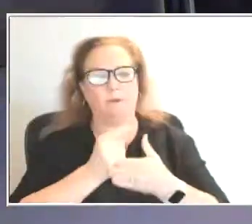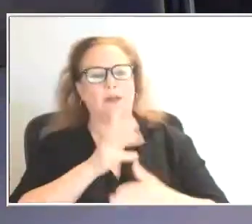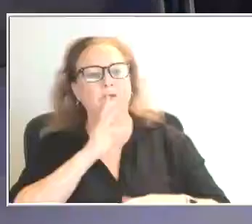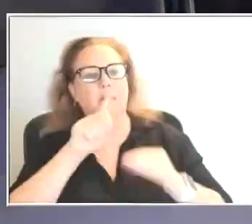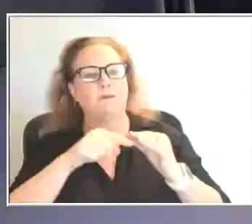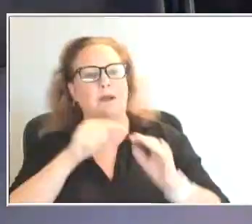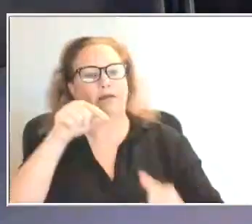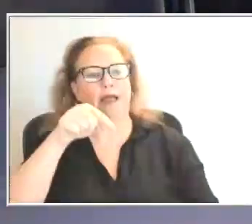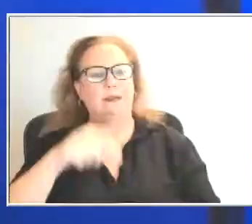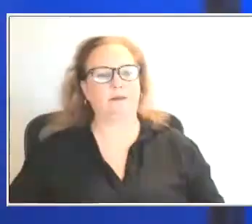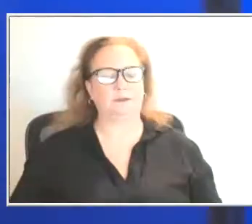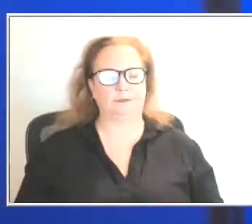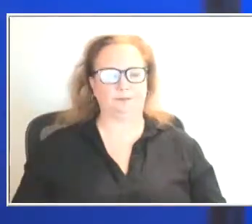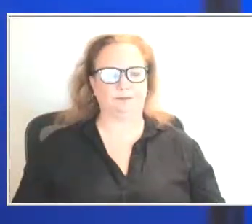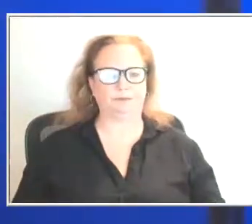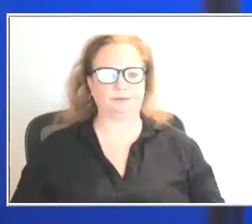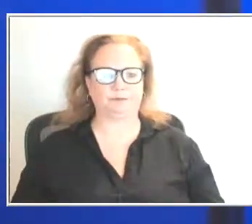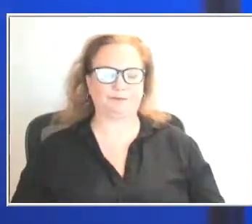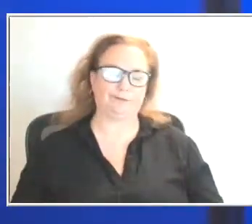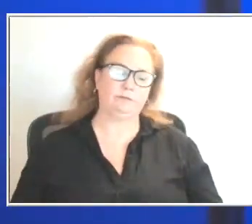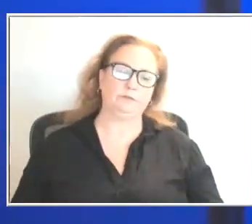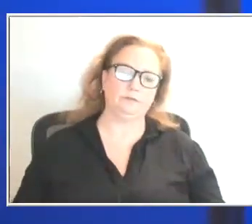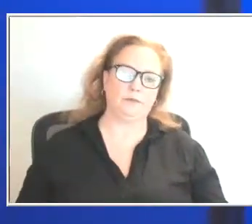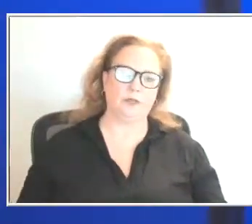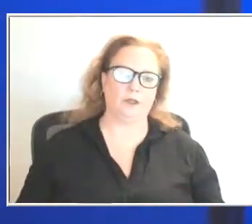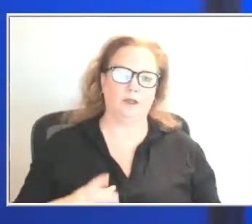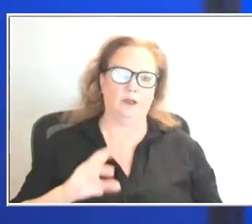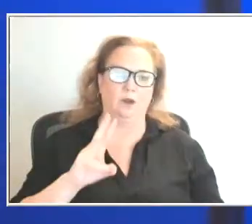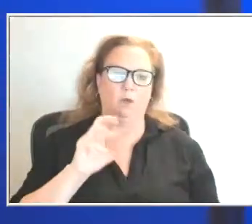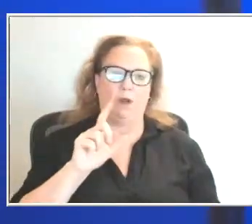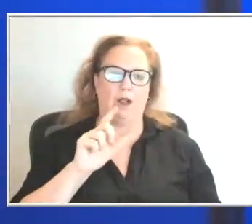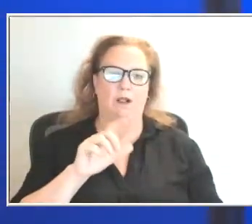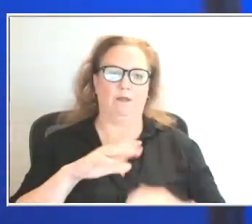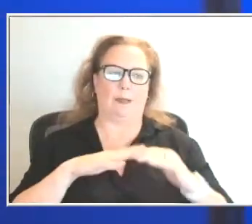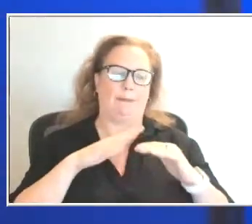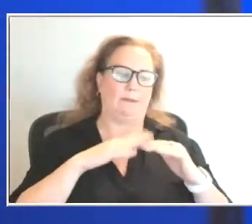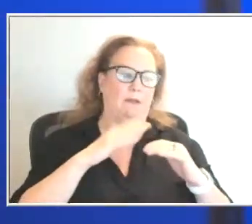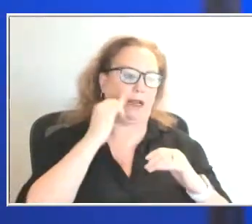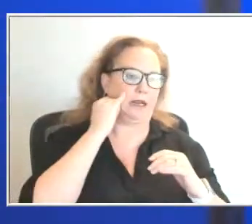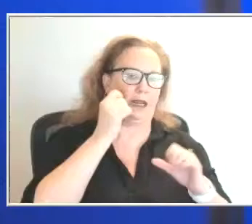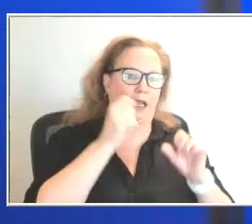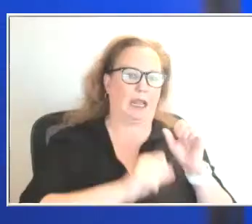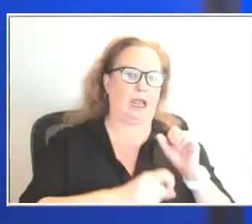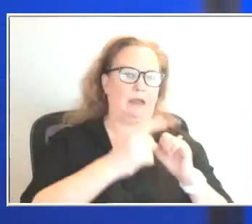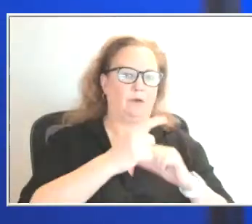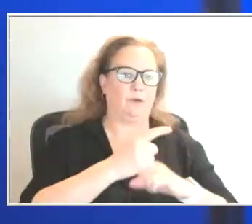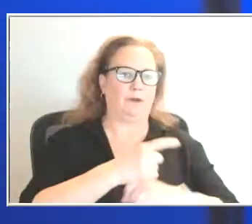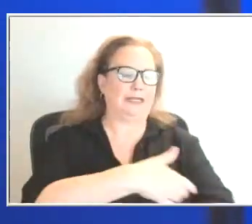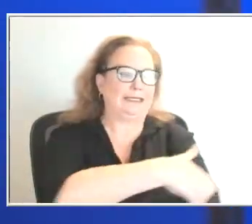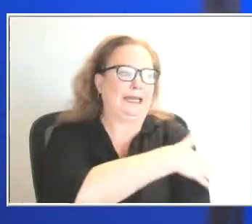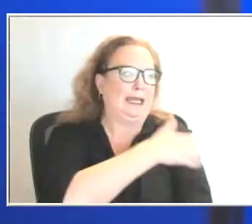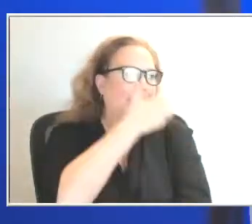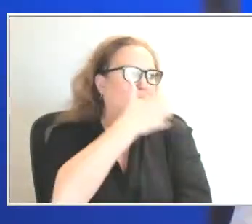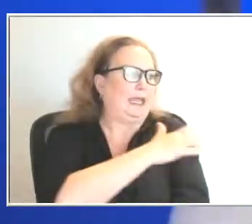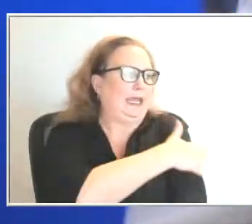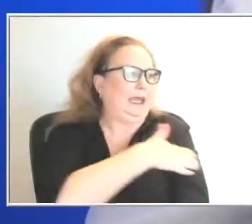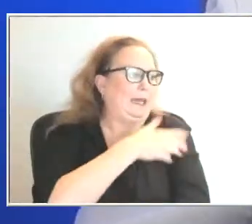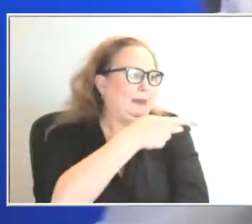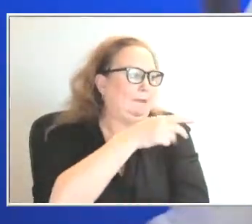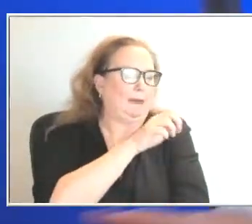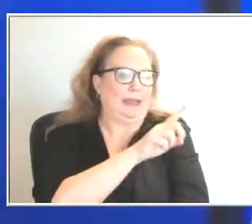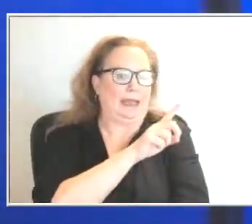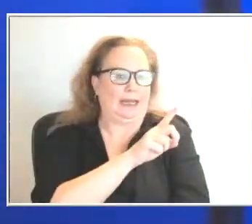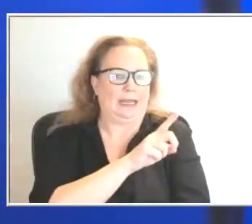You know, I mean, we go from even the minimalist of everybody gets a heating pad in this hospital, unless they've got a